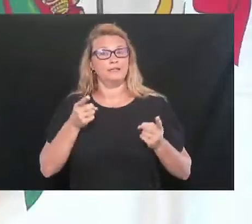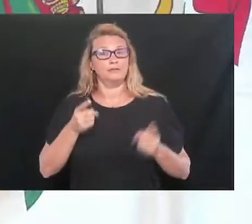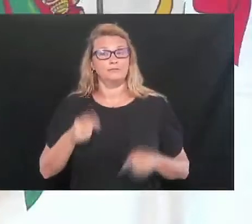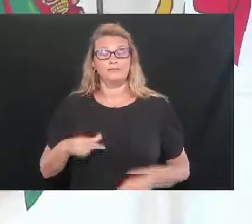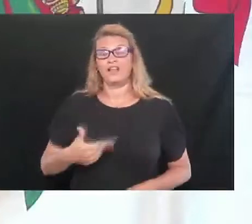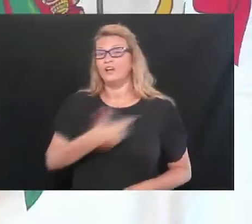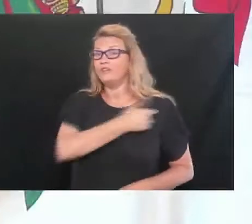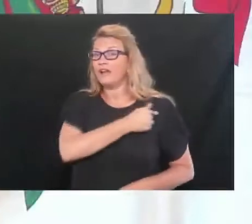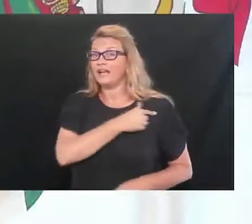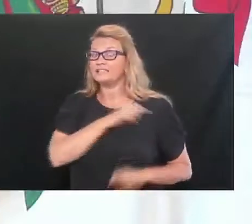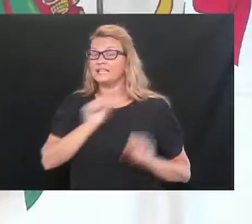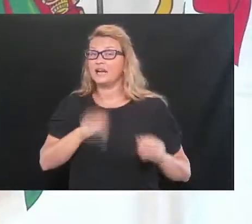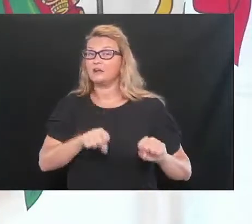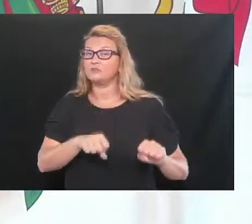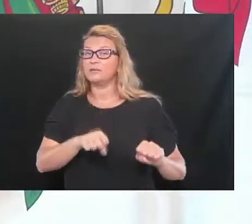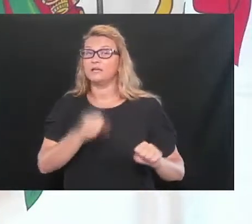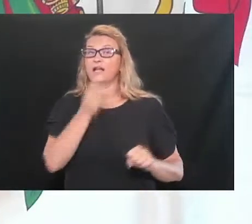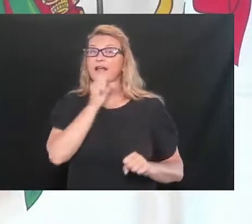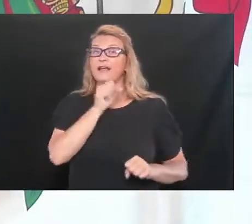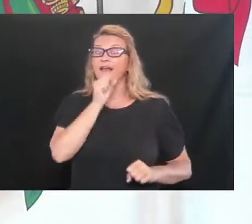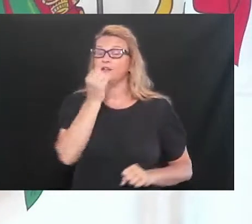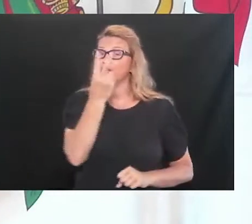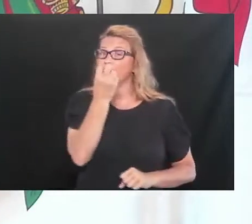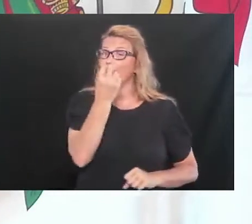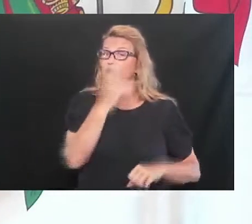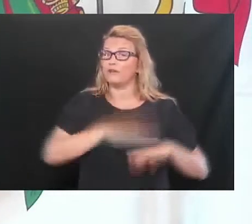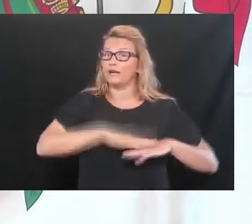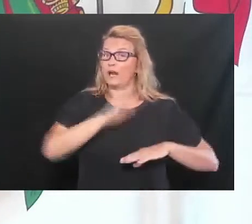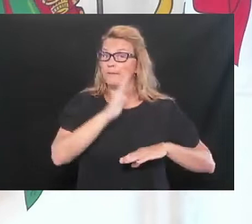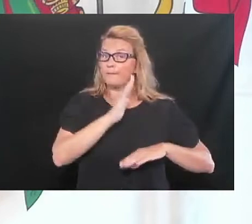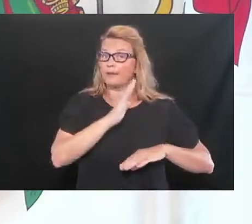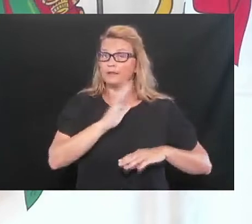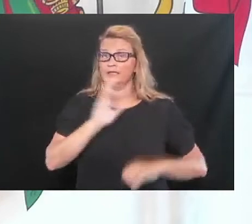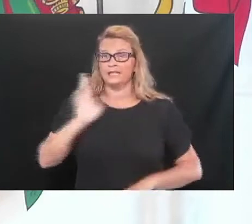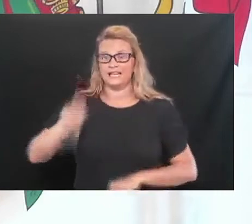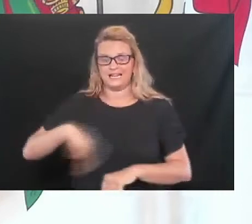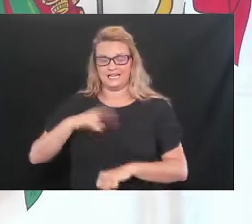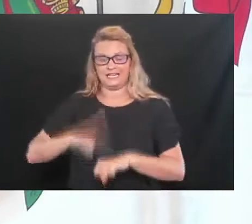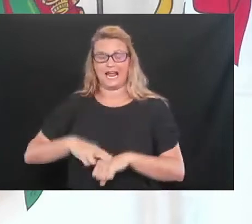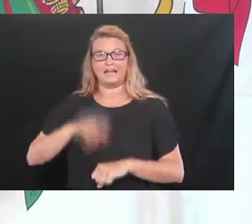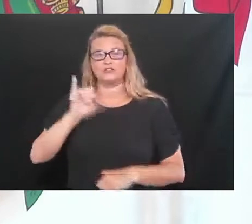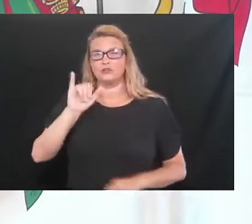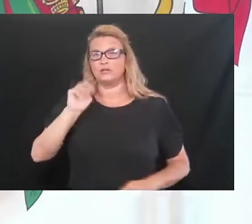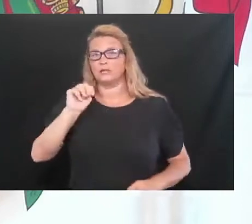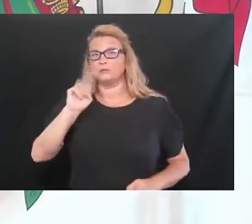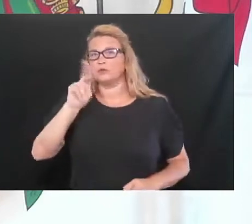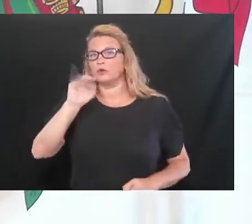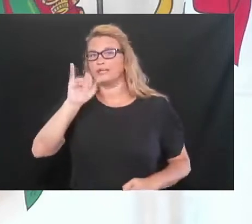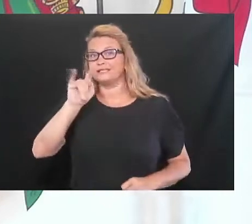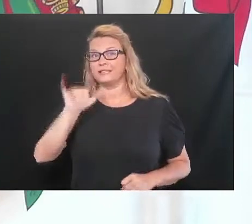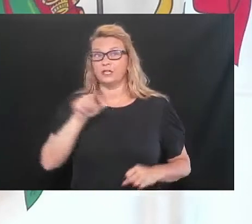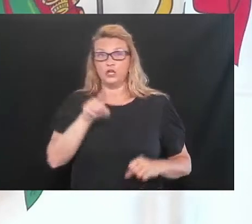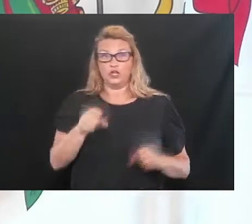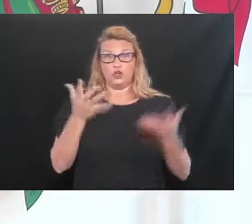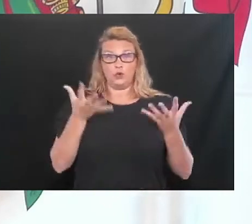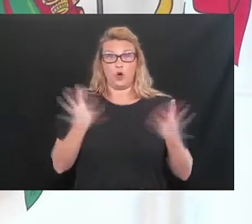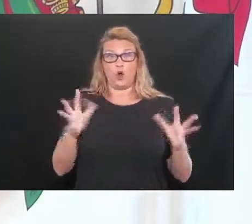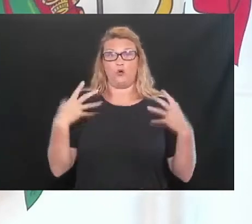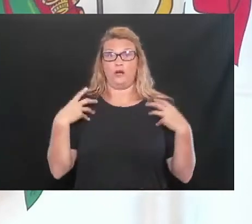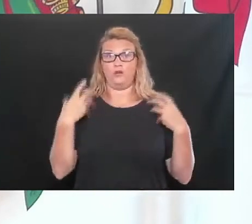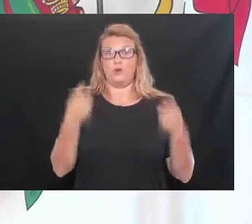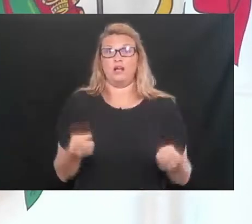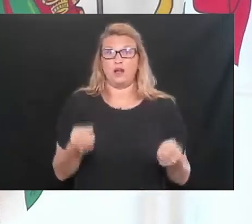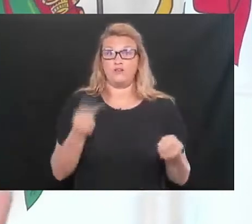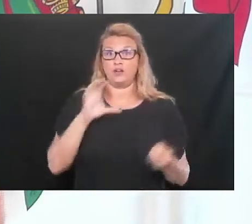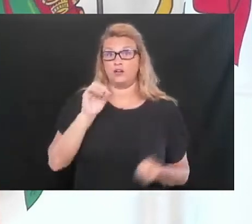vaccine eligibility, you know, it's 12 and older. The natural immunities, if you have had COVID, and